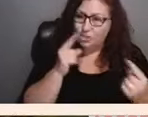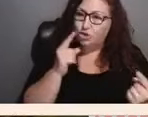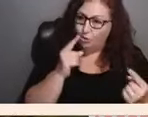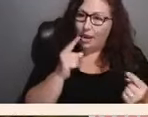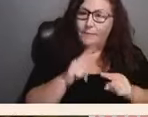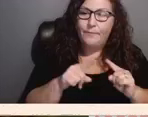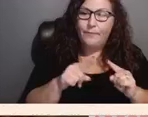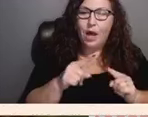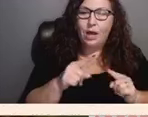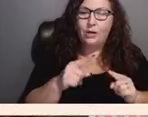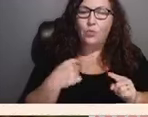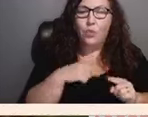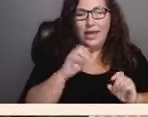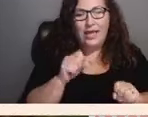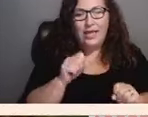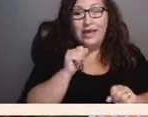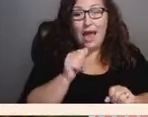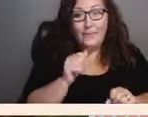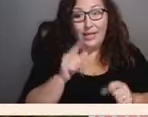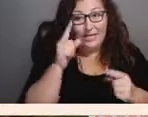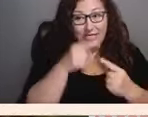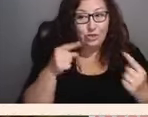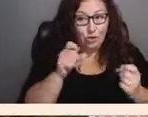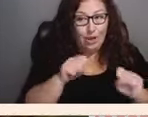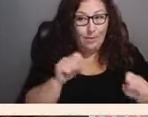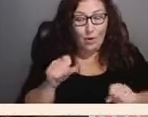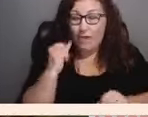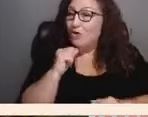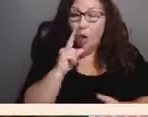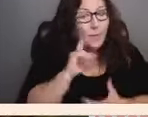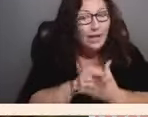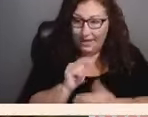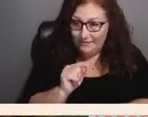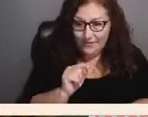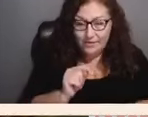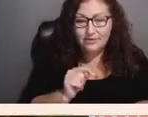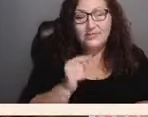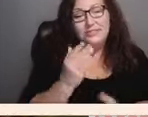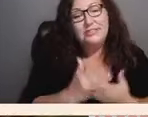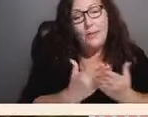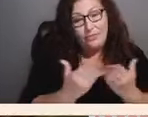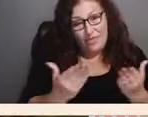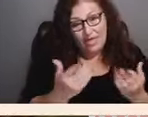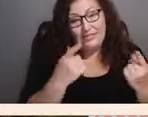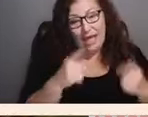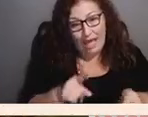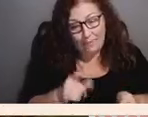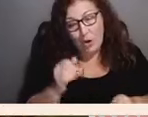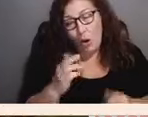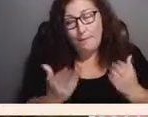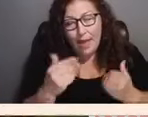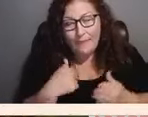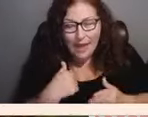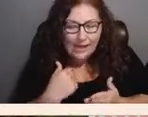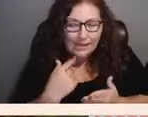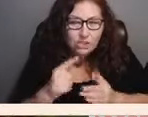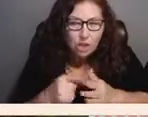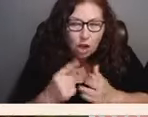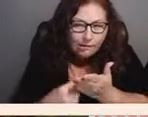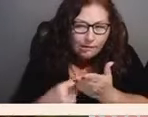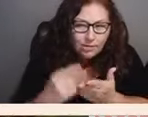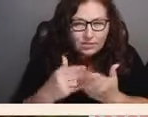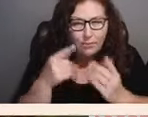disagreeable. If you don't believe it, some things happen, or maybe I touch on some points that you really say, man, I need